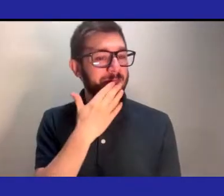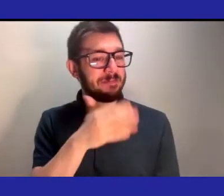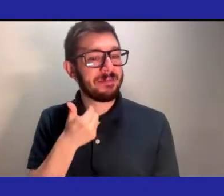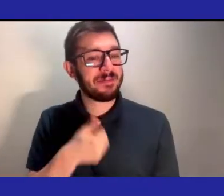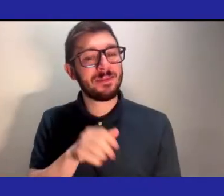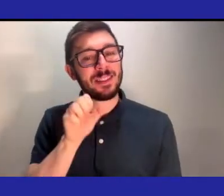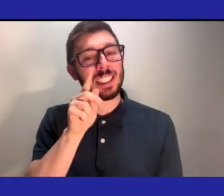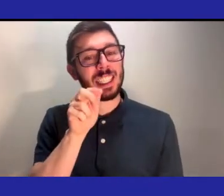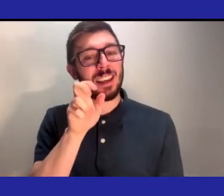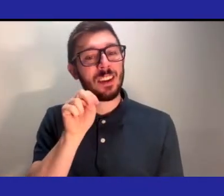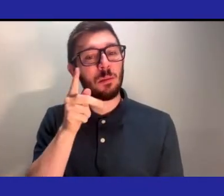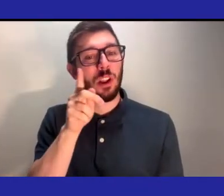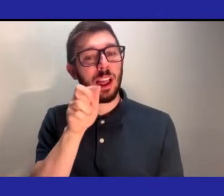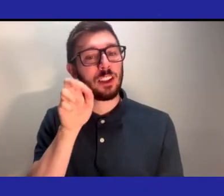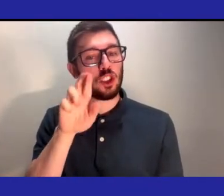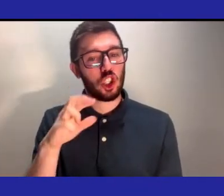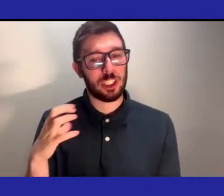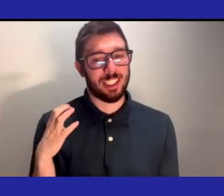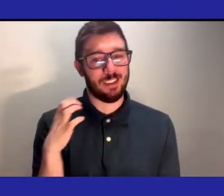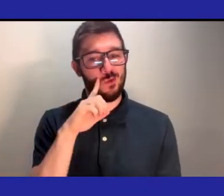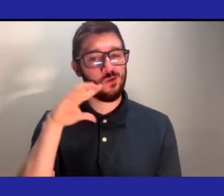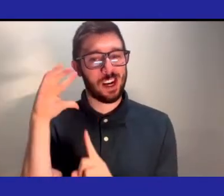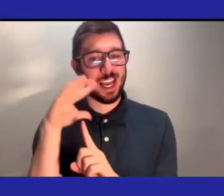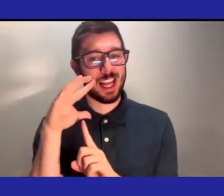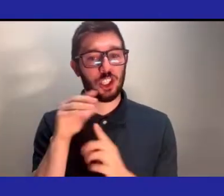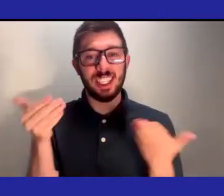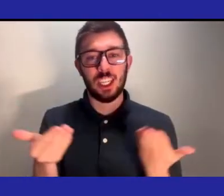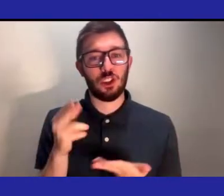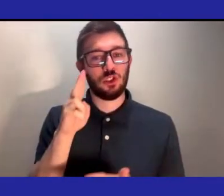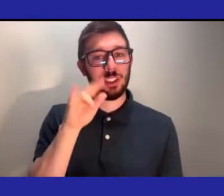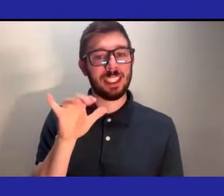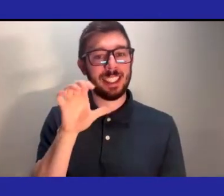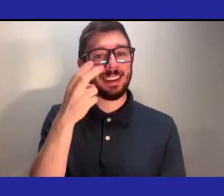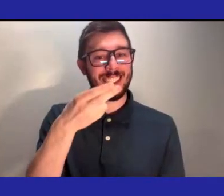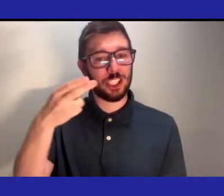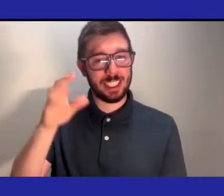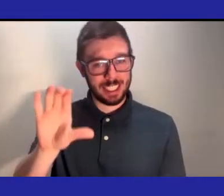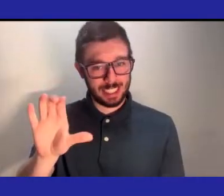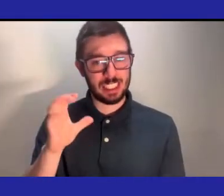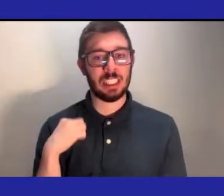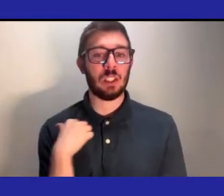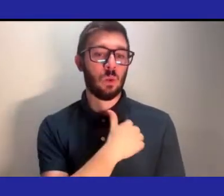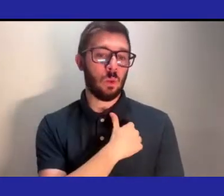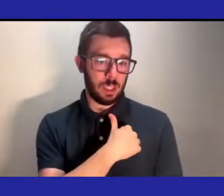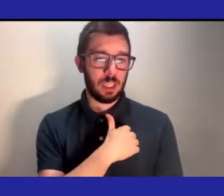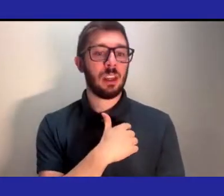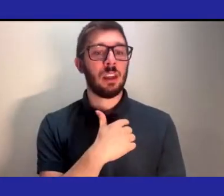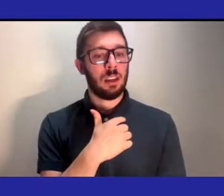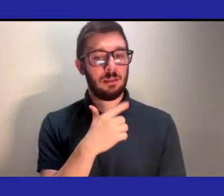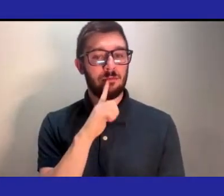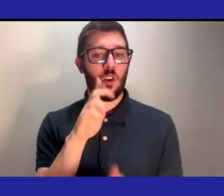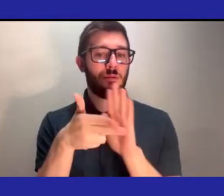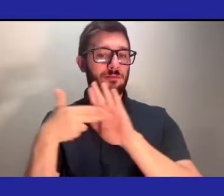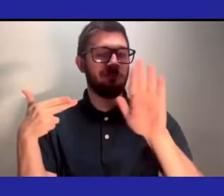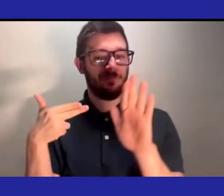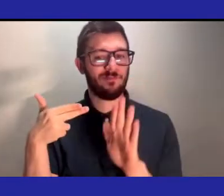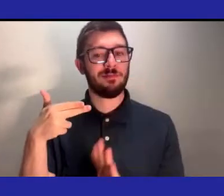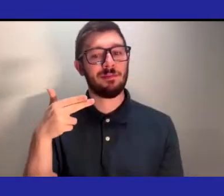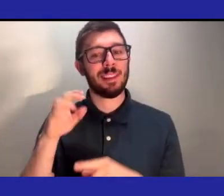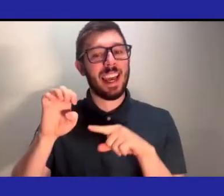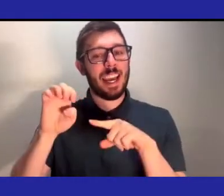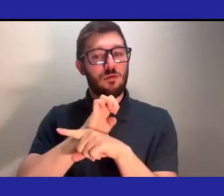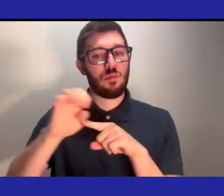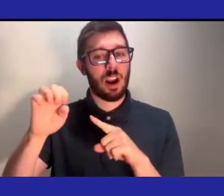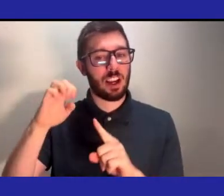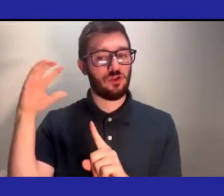of Radiology for New York City Health and Hospitals. We go by the title of Enterprise Radiology. So in the next 5 minutes, I'm just going